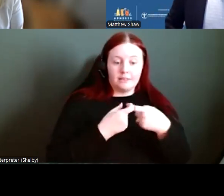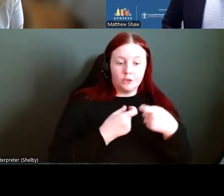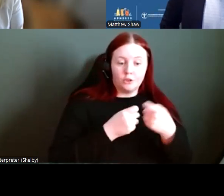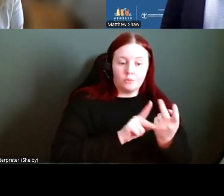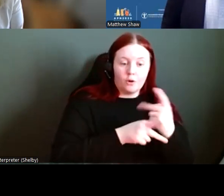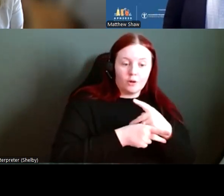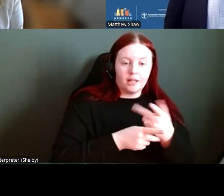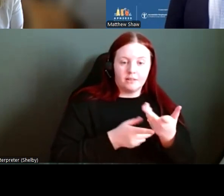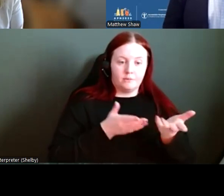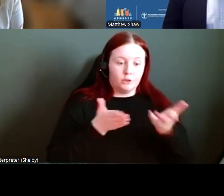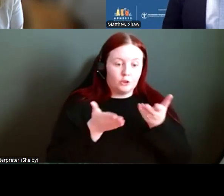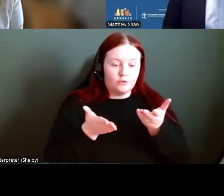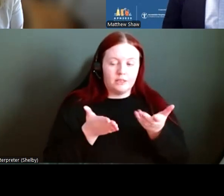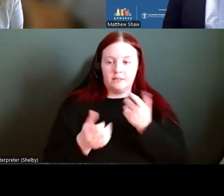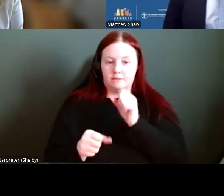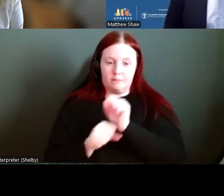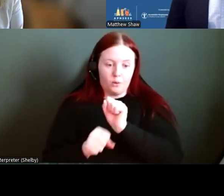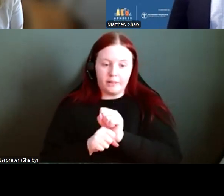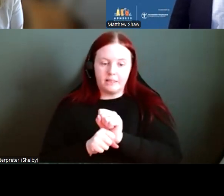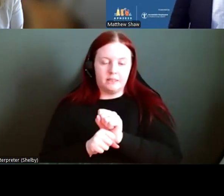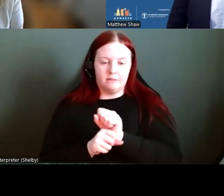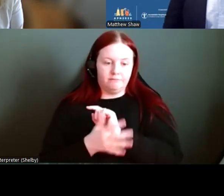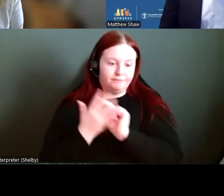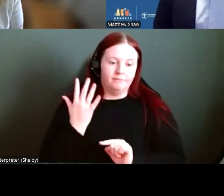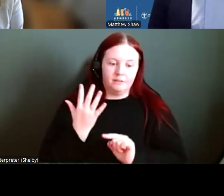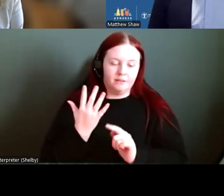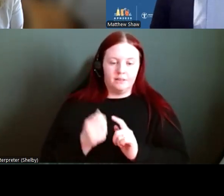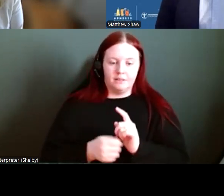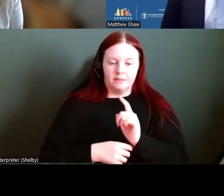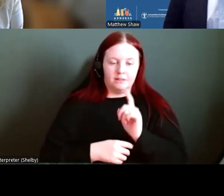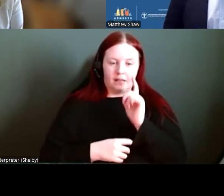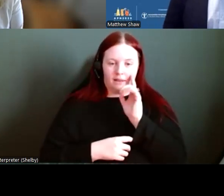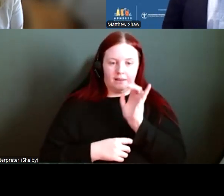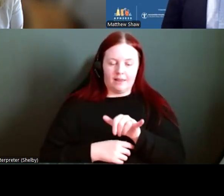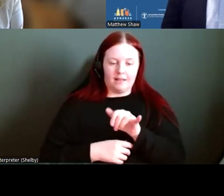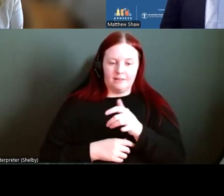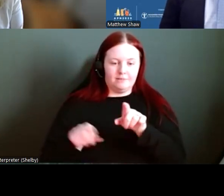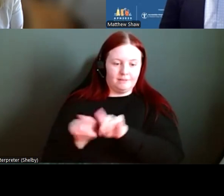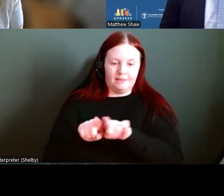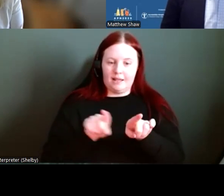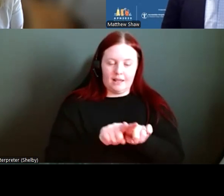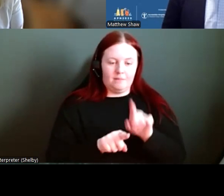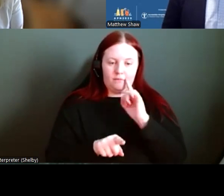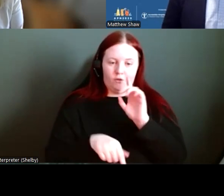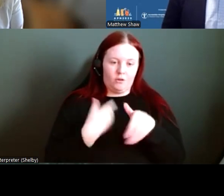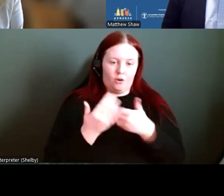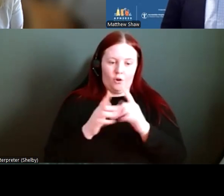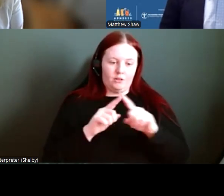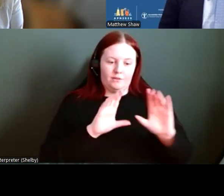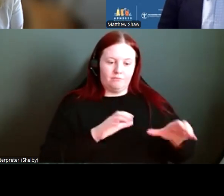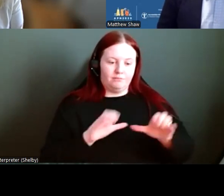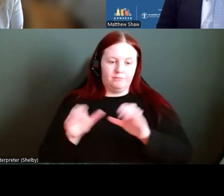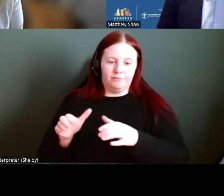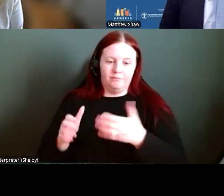about employment. I think that rings true across all of those different categories. Mandy,